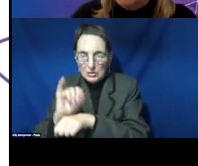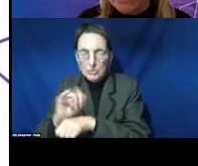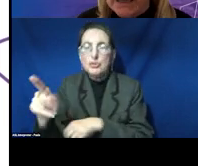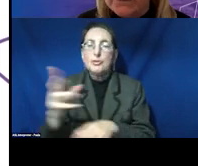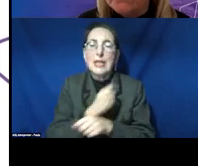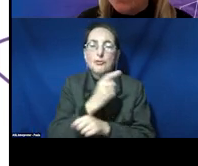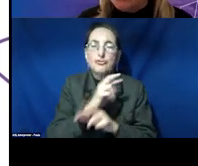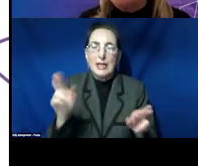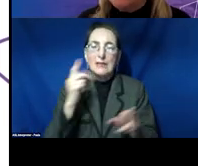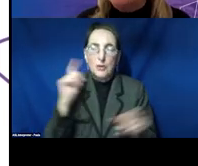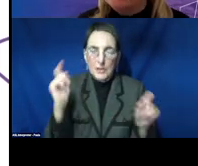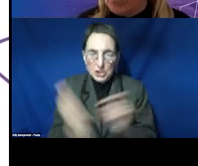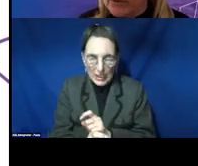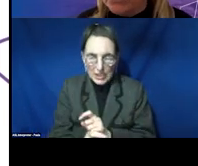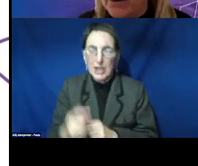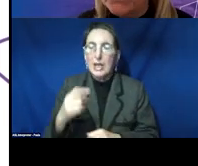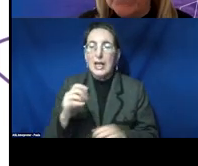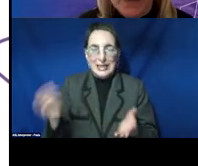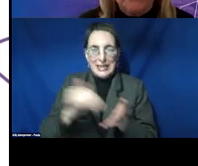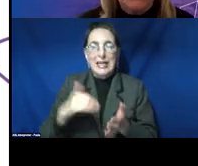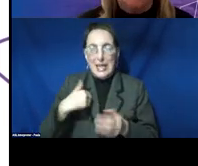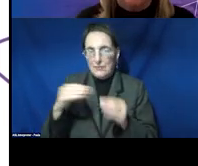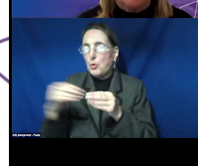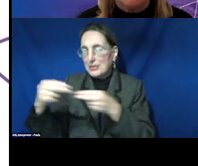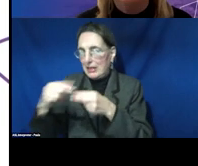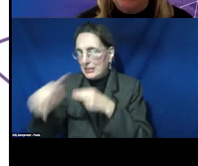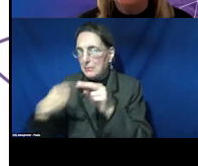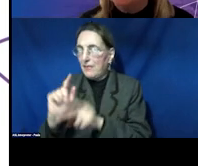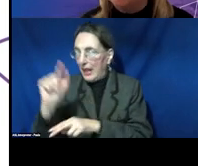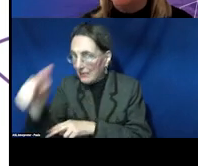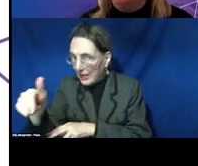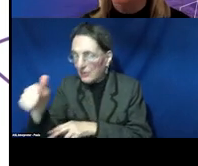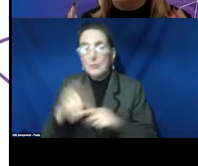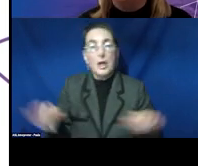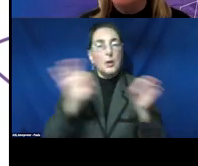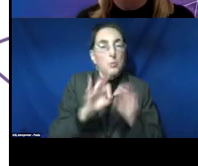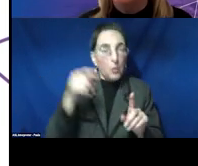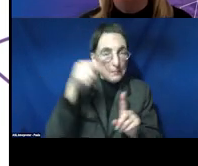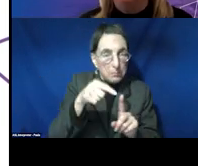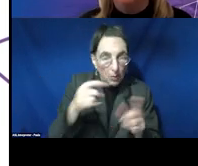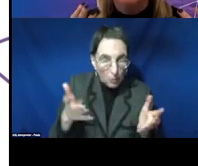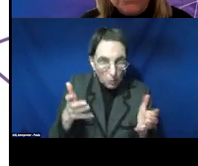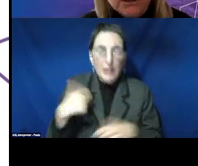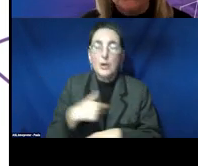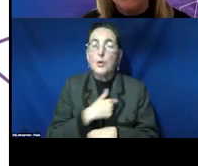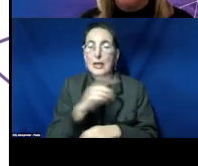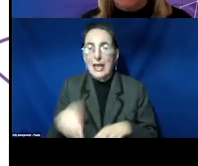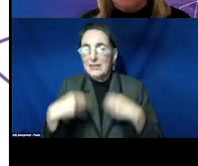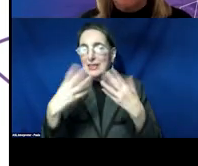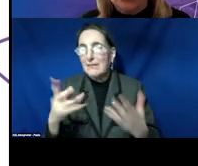change. Again, I've got some more slides on that later, but the important point is that we have given